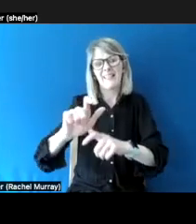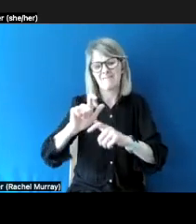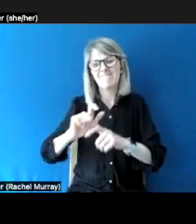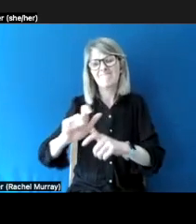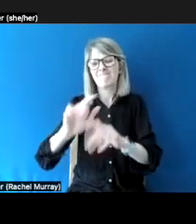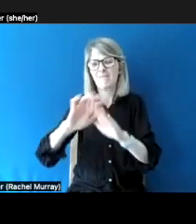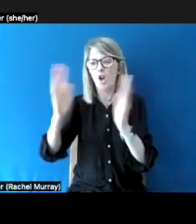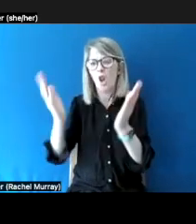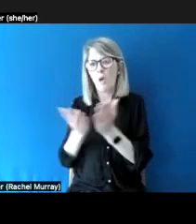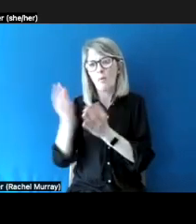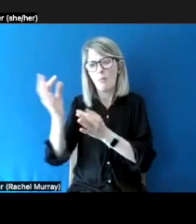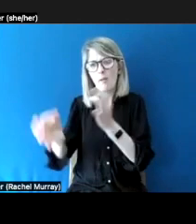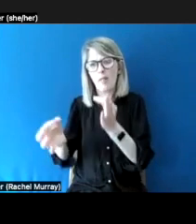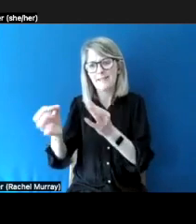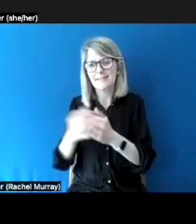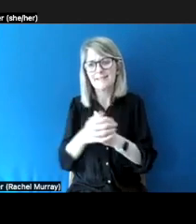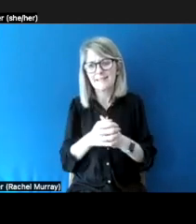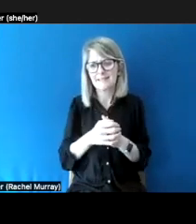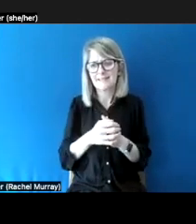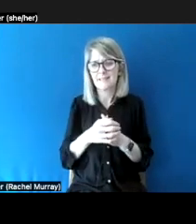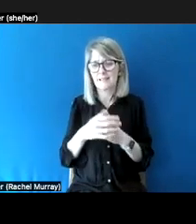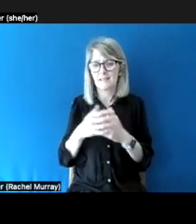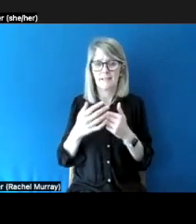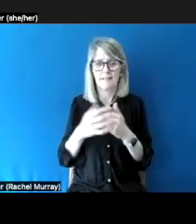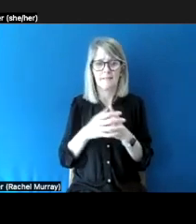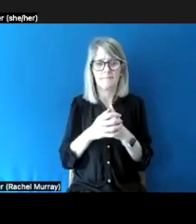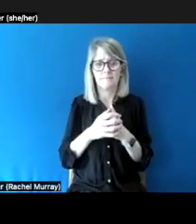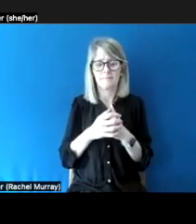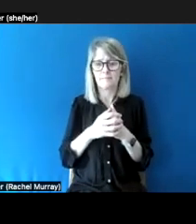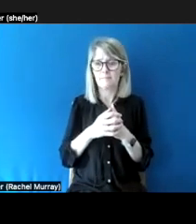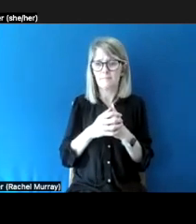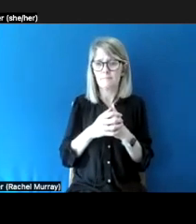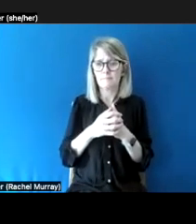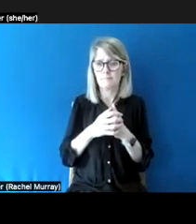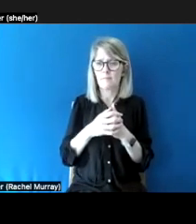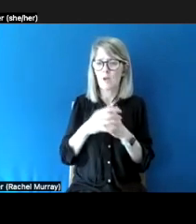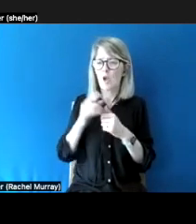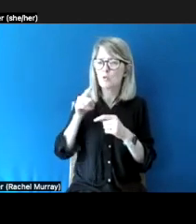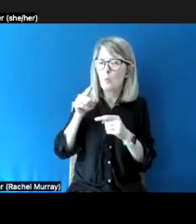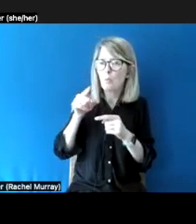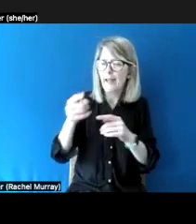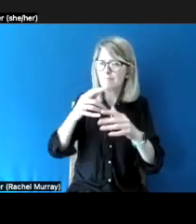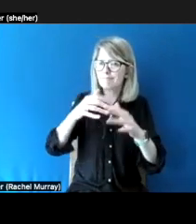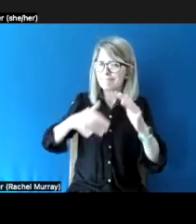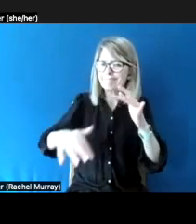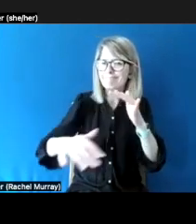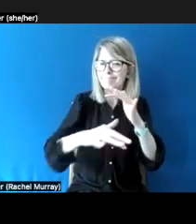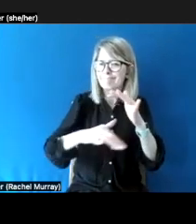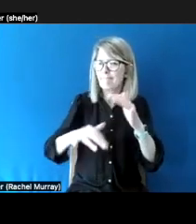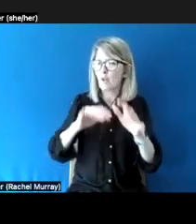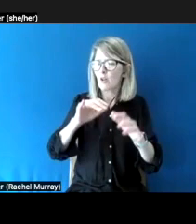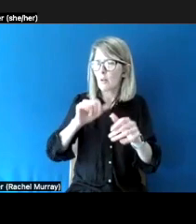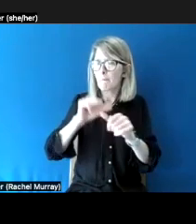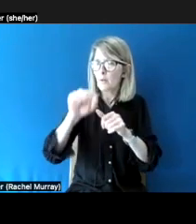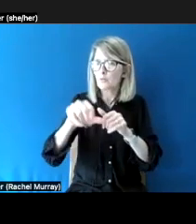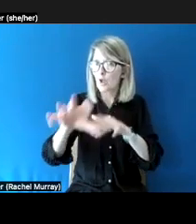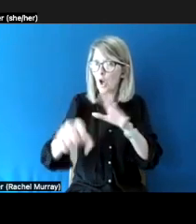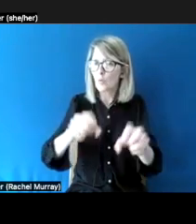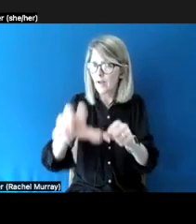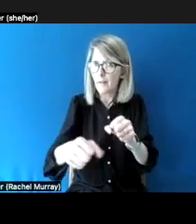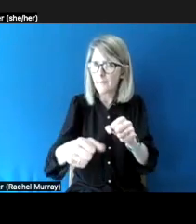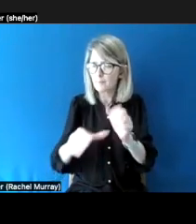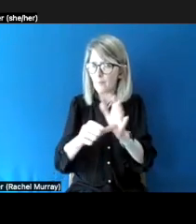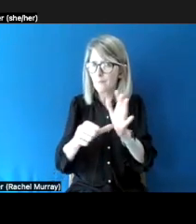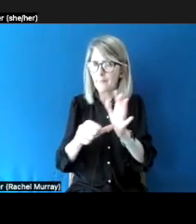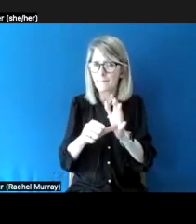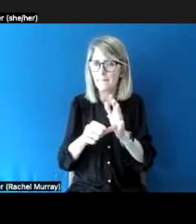from which you analyze the colonial predicament. So post-colonialism, in other words,